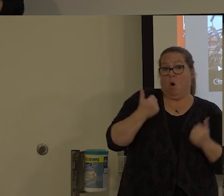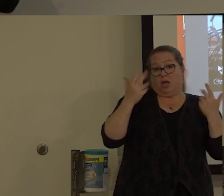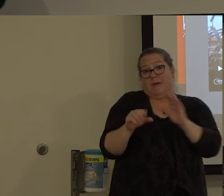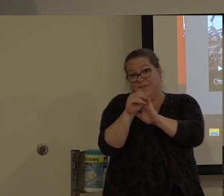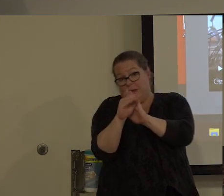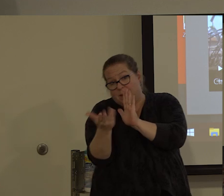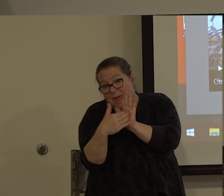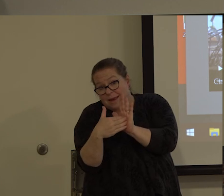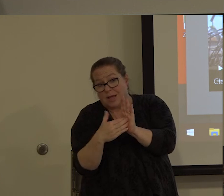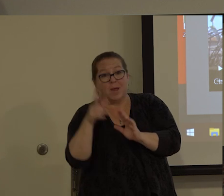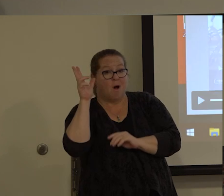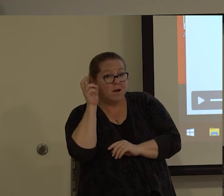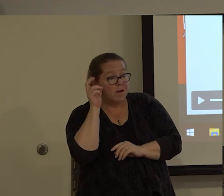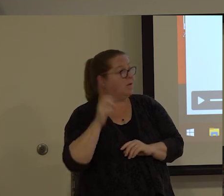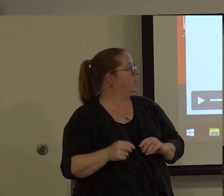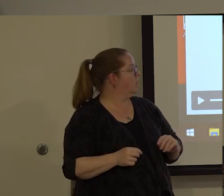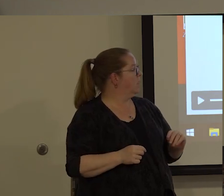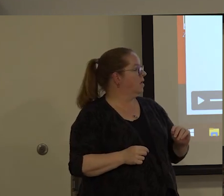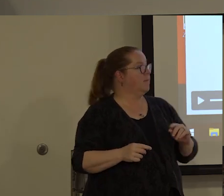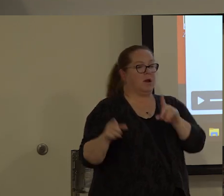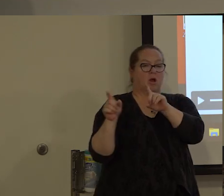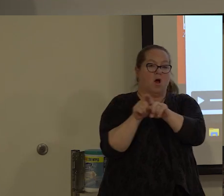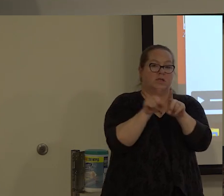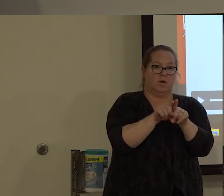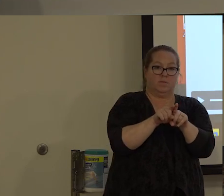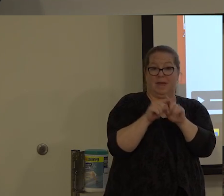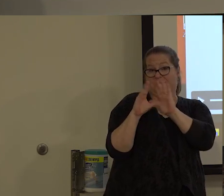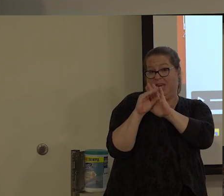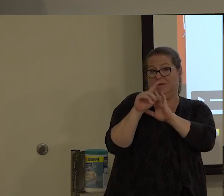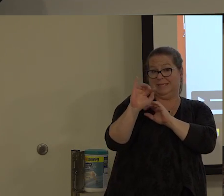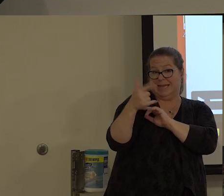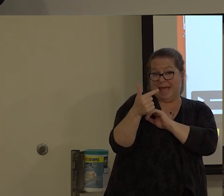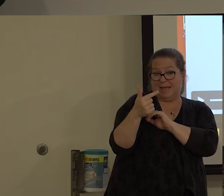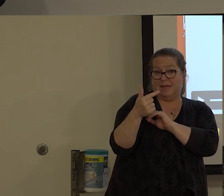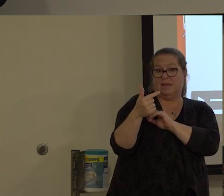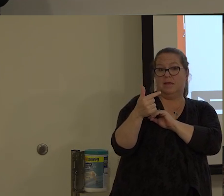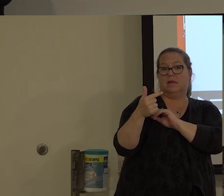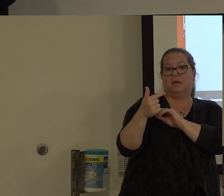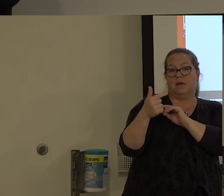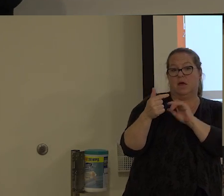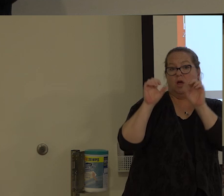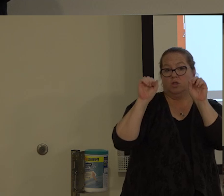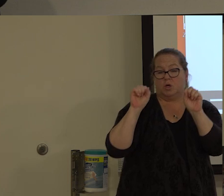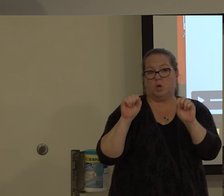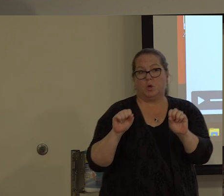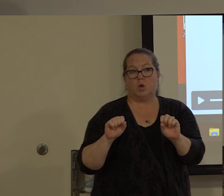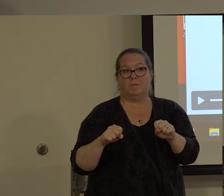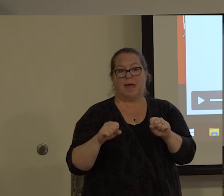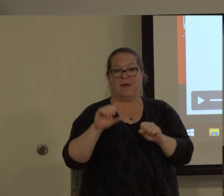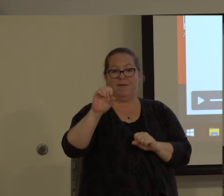Yes, again, I'm talking to myself. But it could also be a video tag. So they could even be having these sort